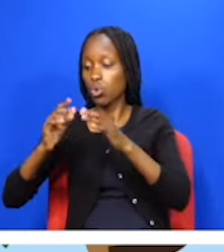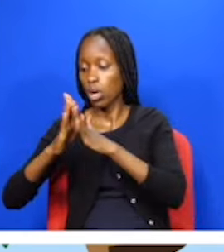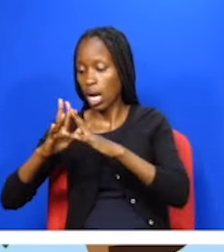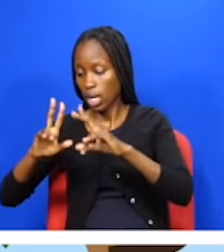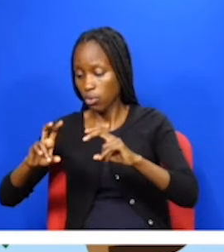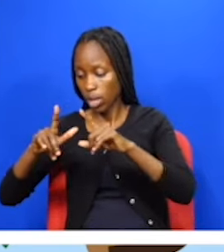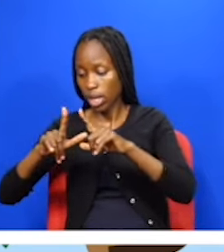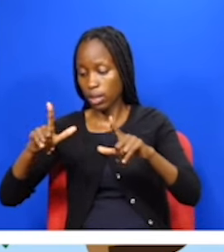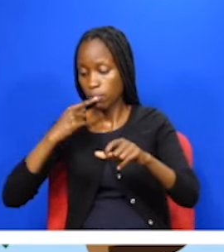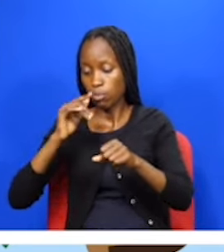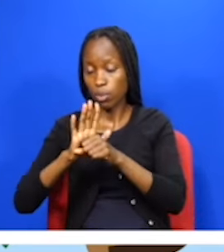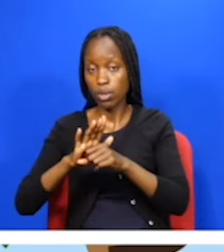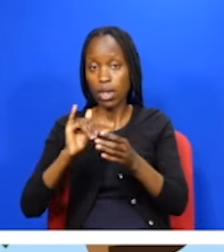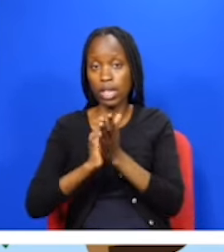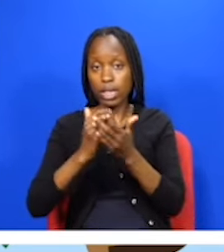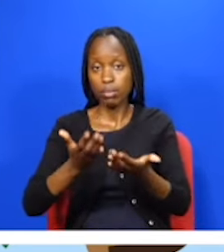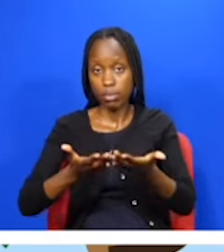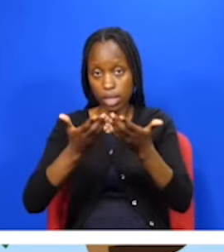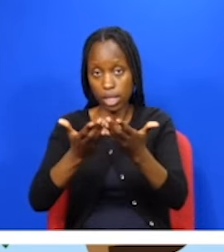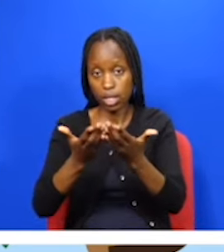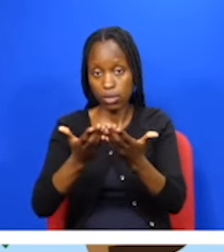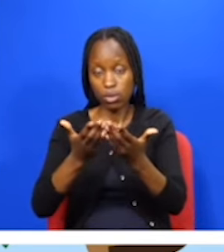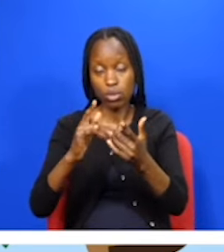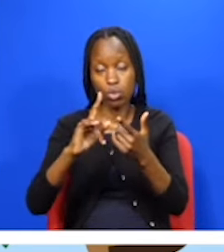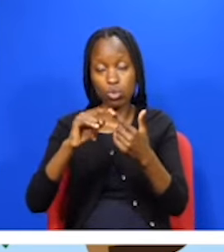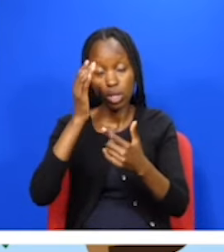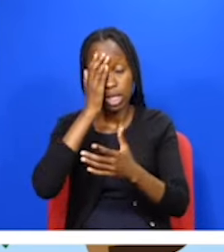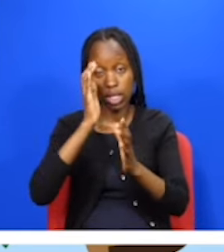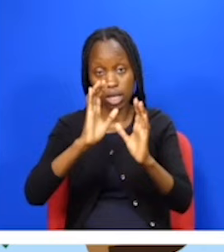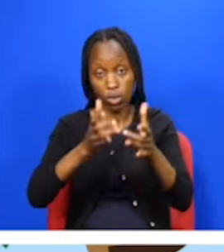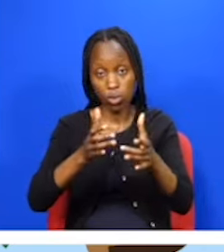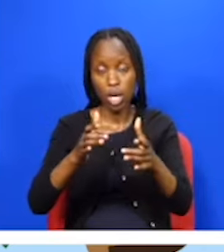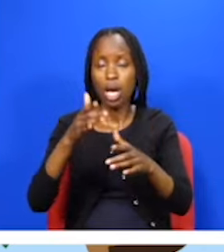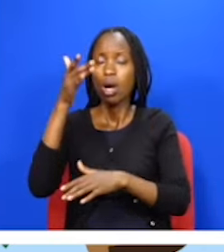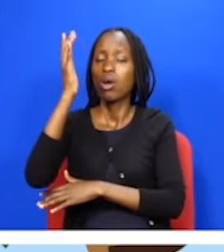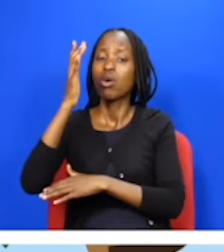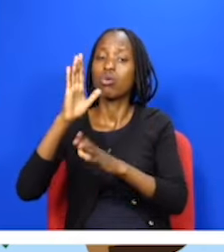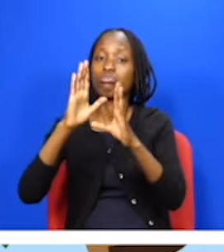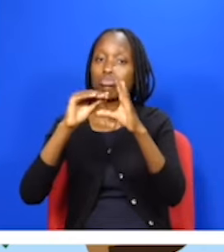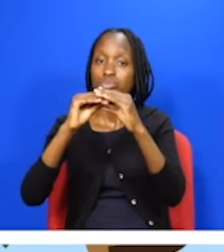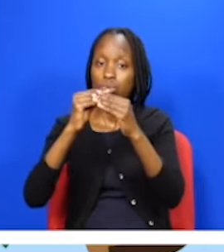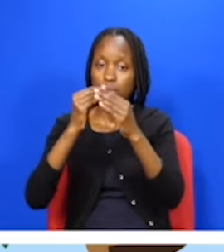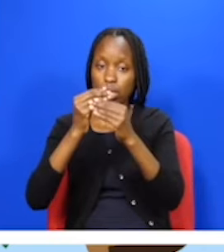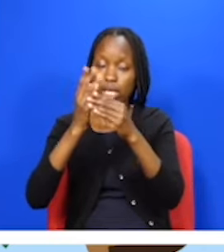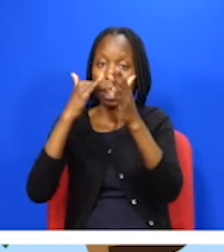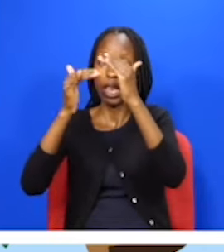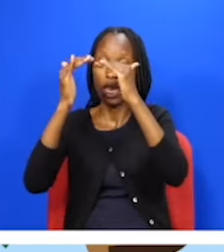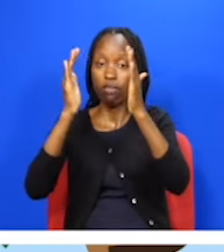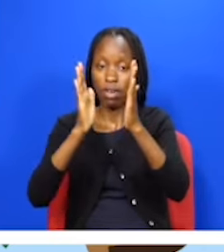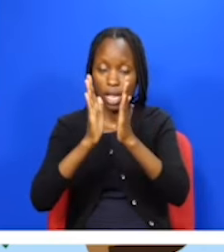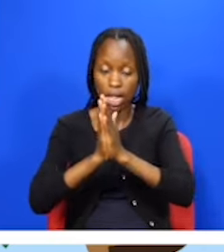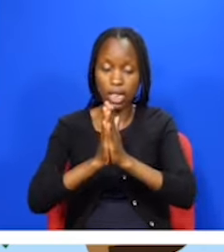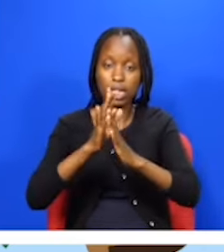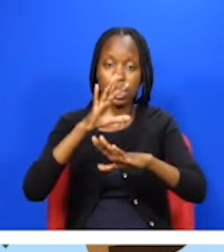Canaan, which I am giving to the Israelites." God created the heavens, the